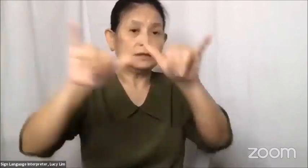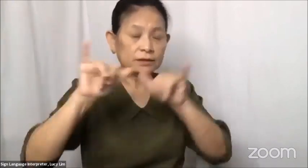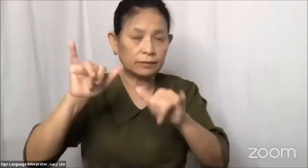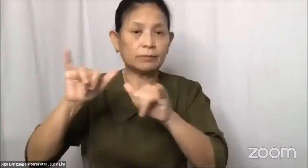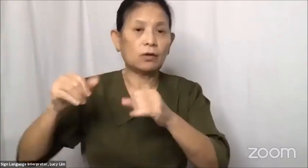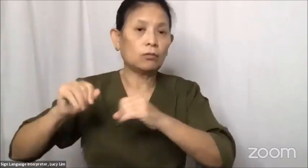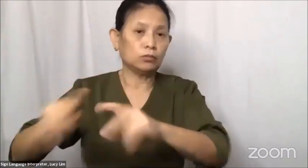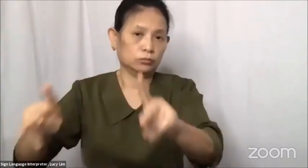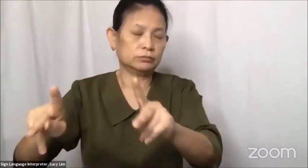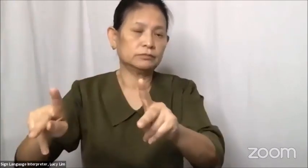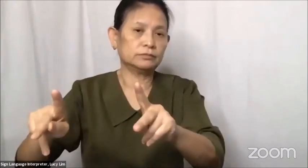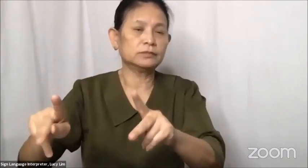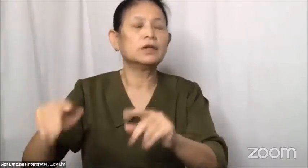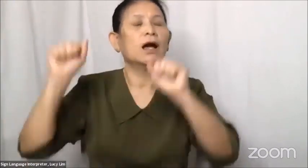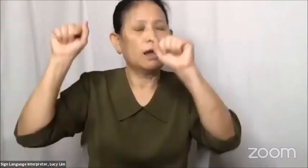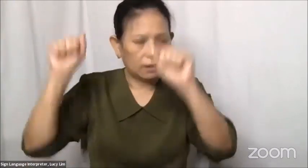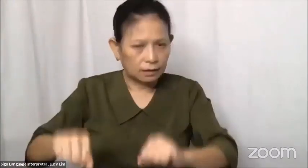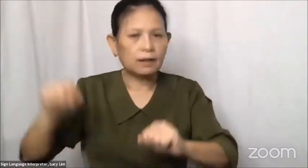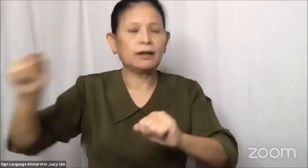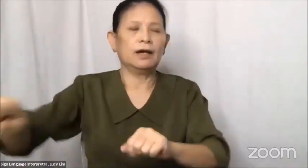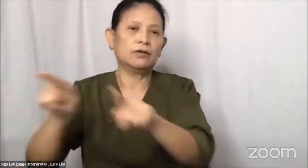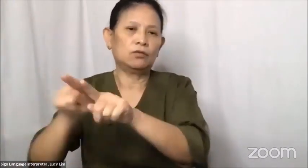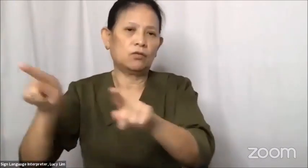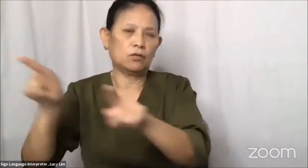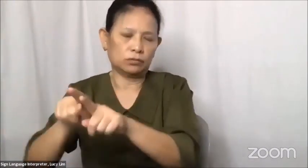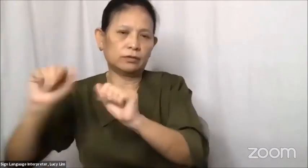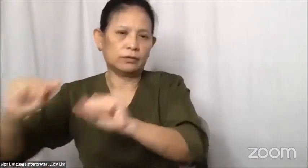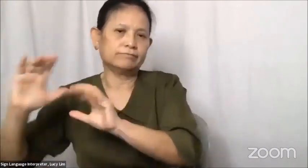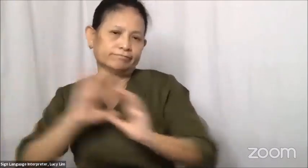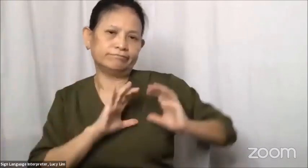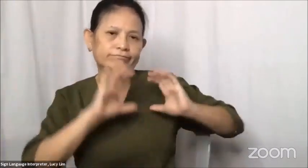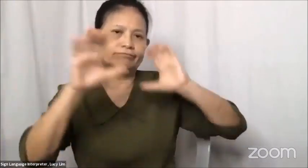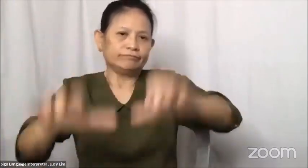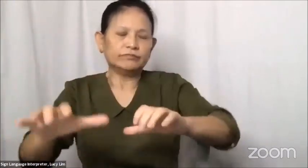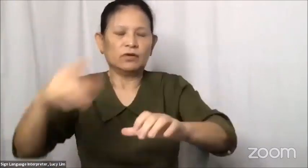be productive and also can contribute